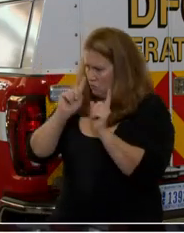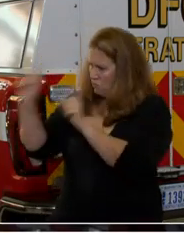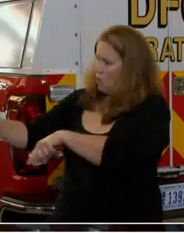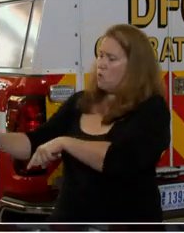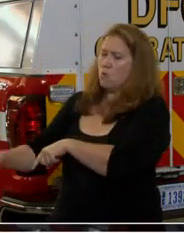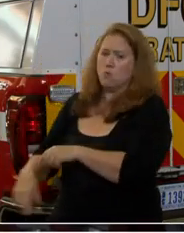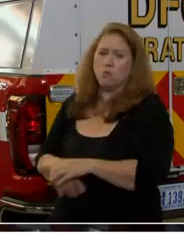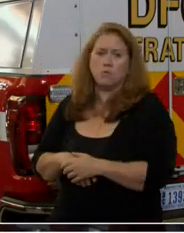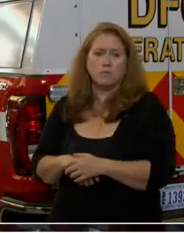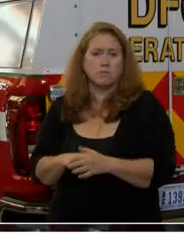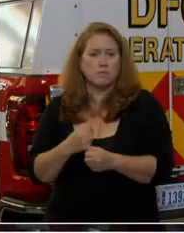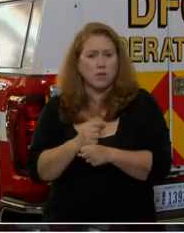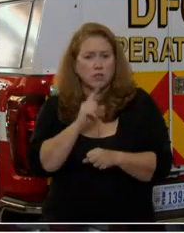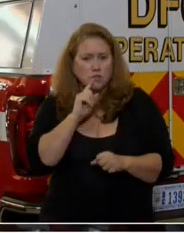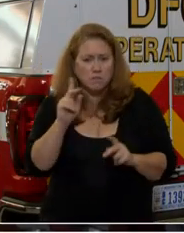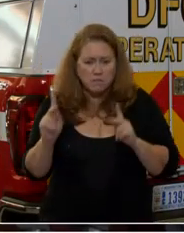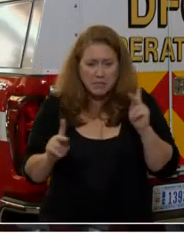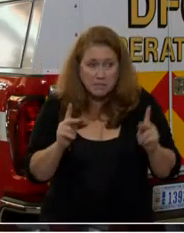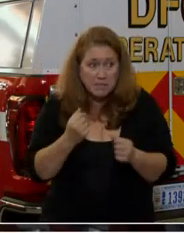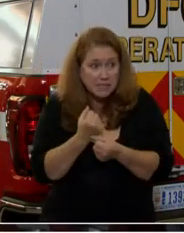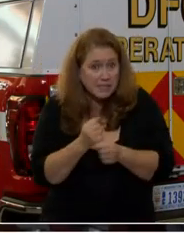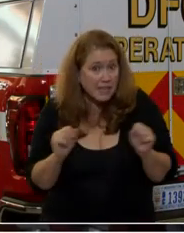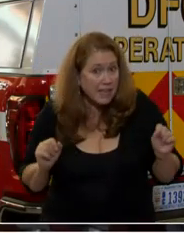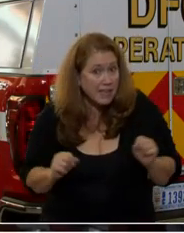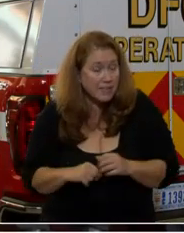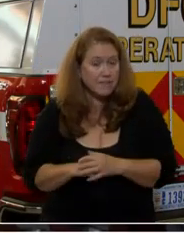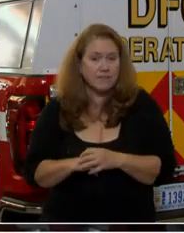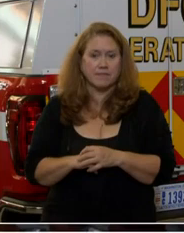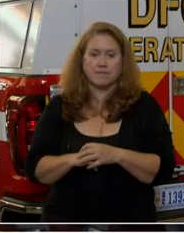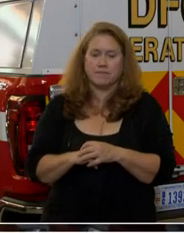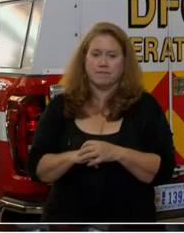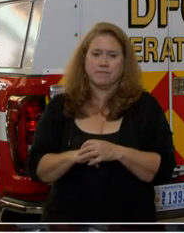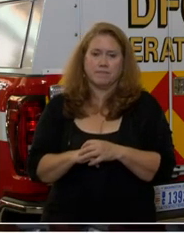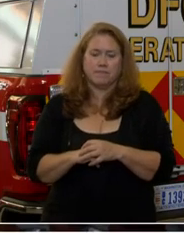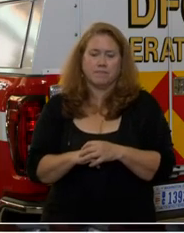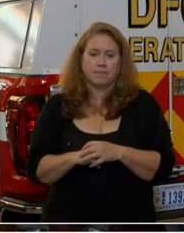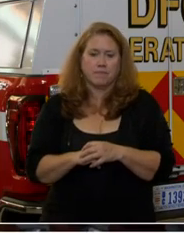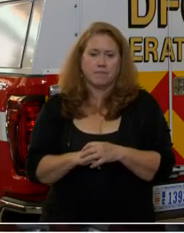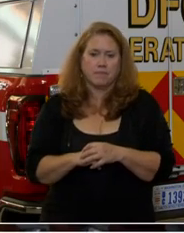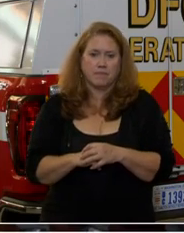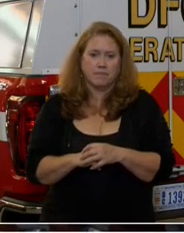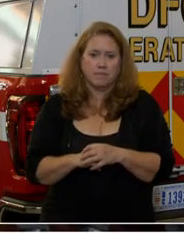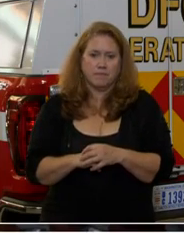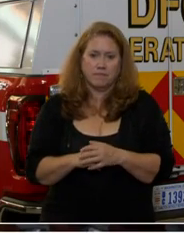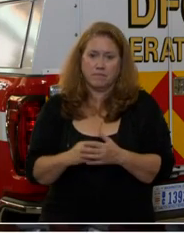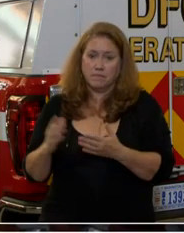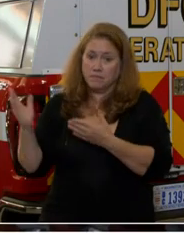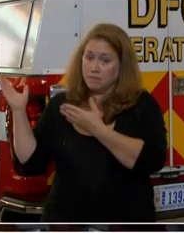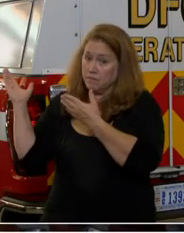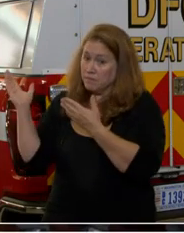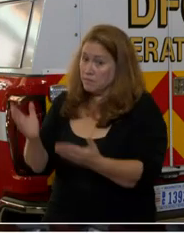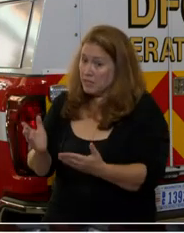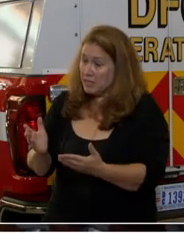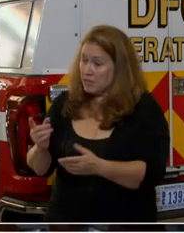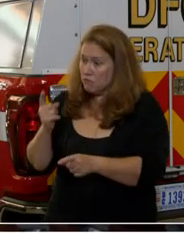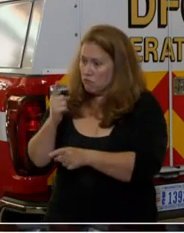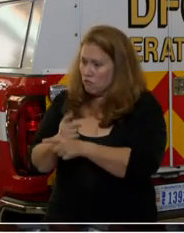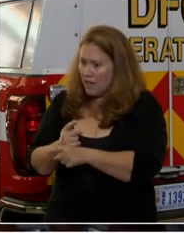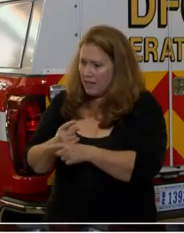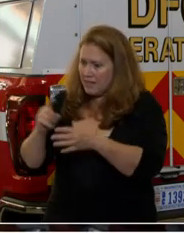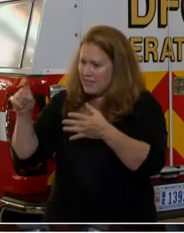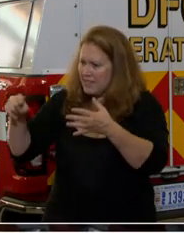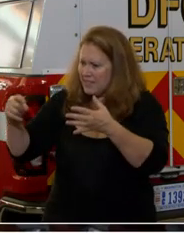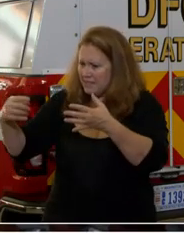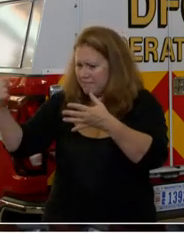doors to make sure people are safe inside and getting them the right resources and the right care that they